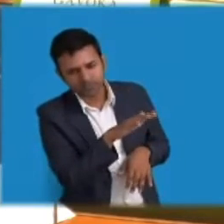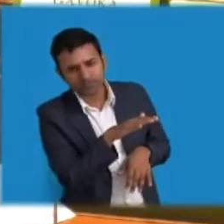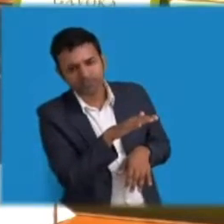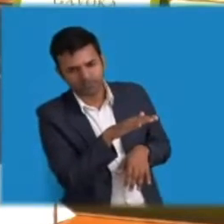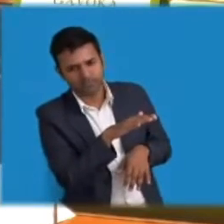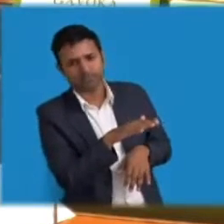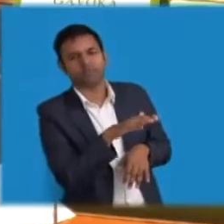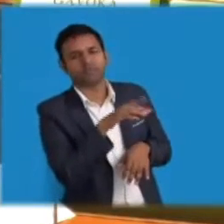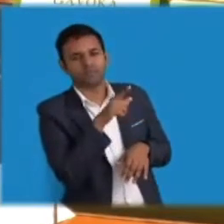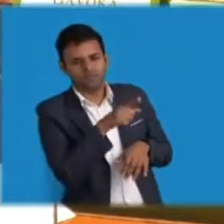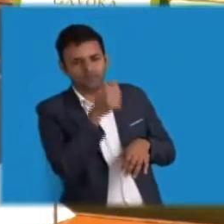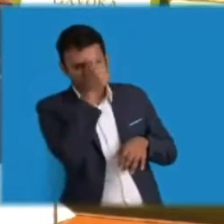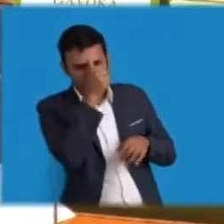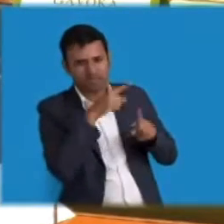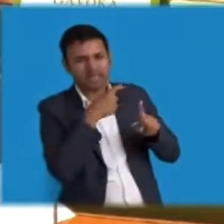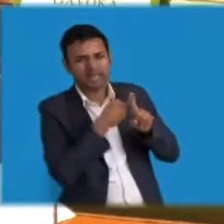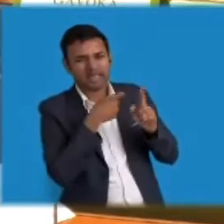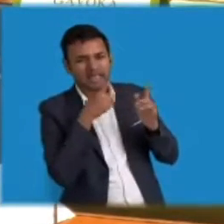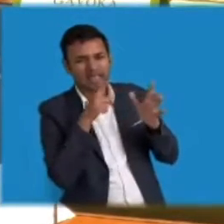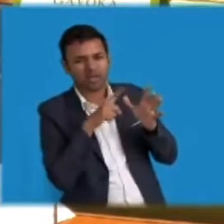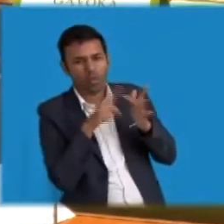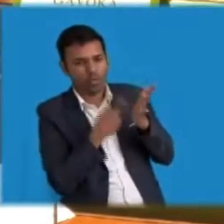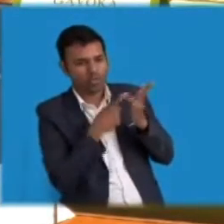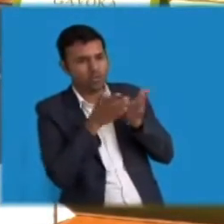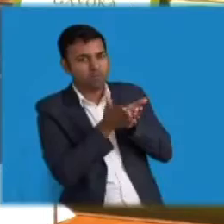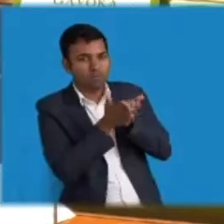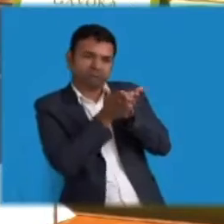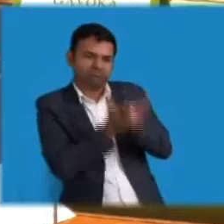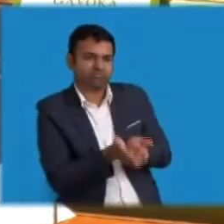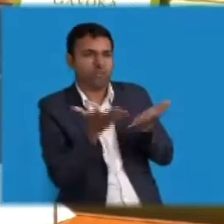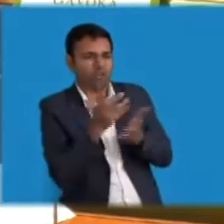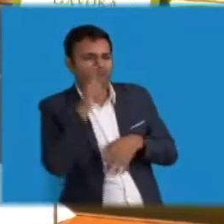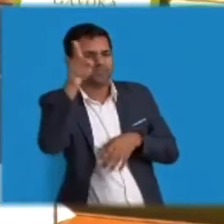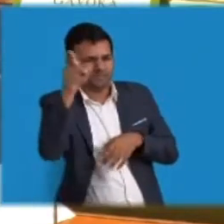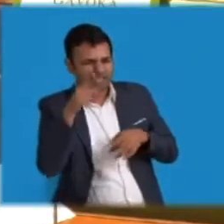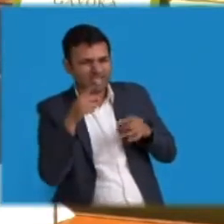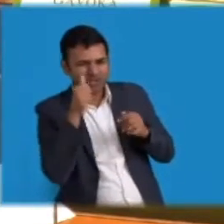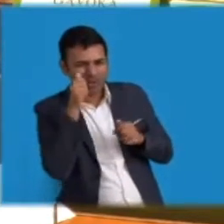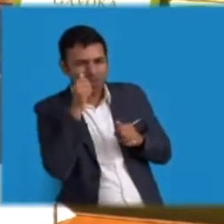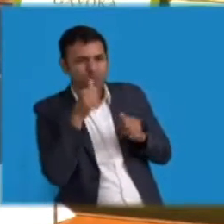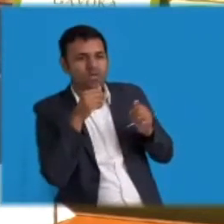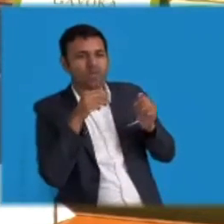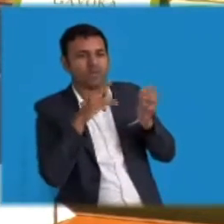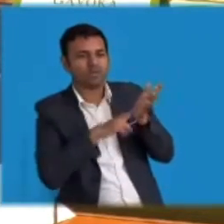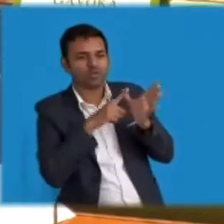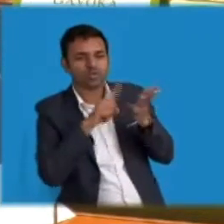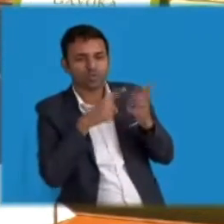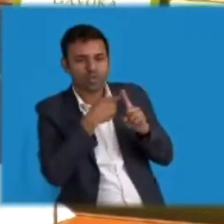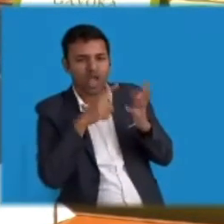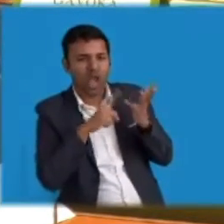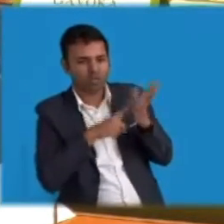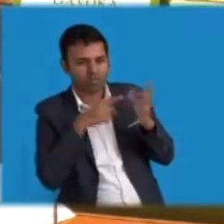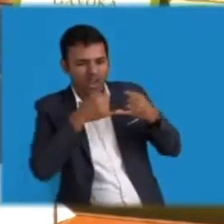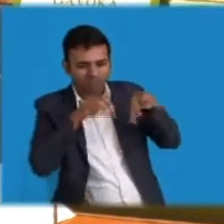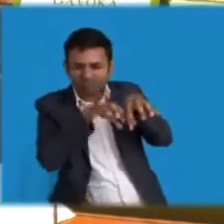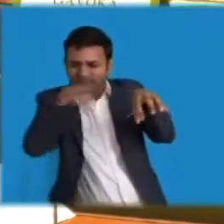Kiro that ran aground at the Kauyawa Reef near Makulubu Island in July 2016? Thank you, Madam Speaker.